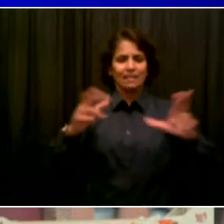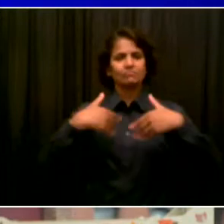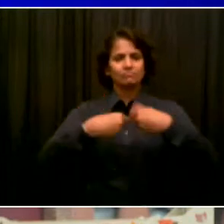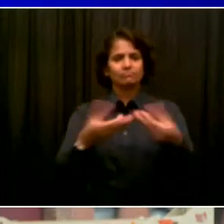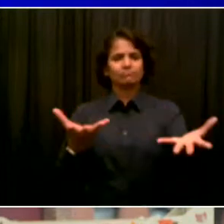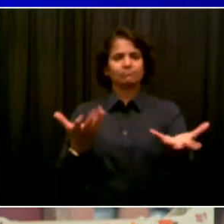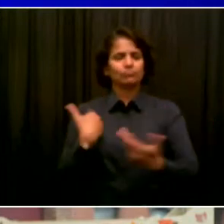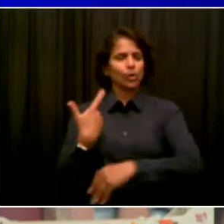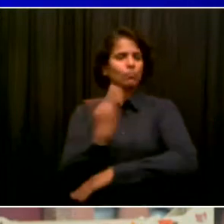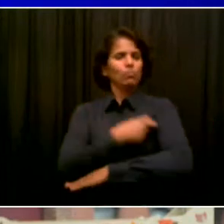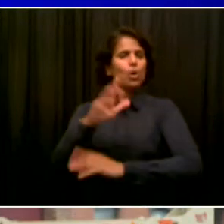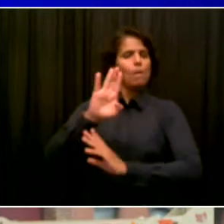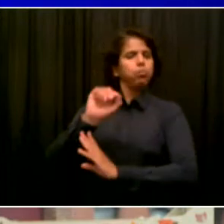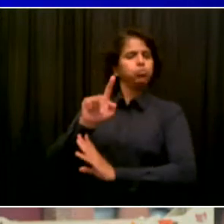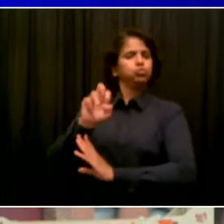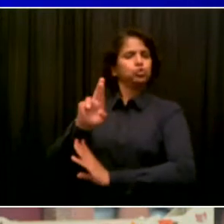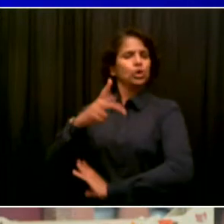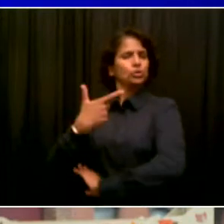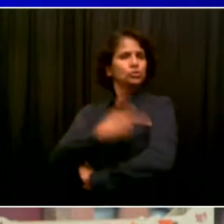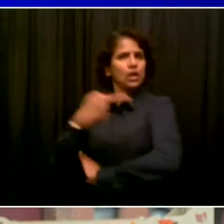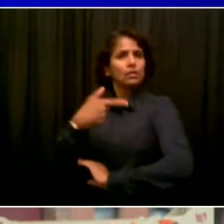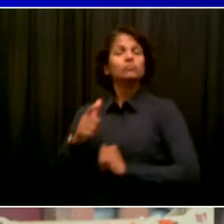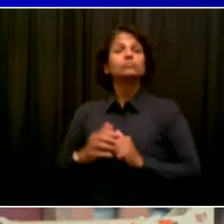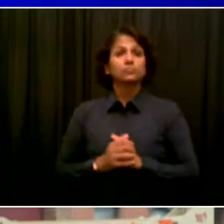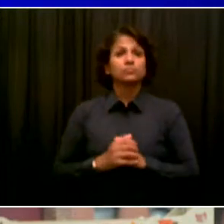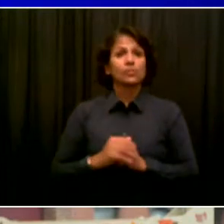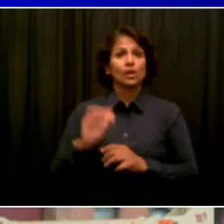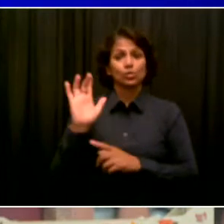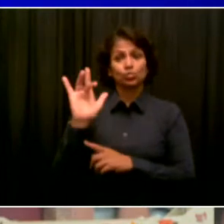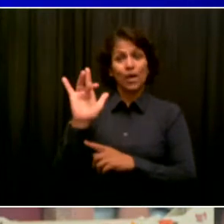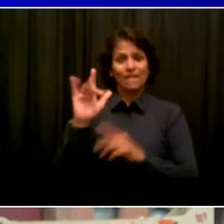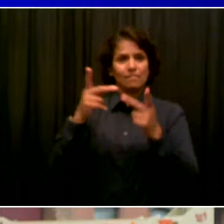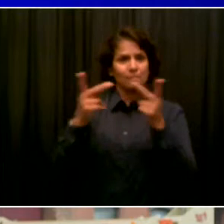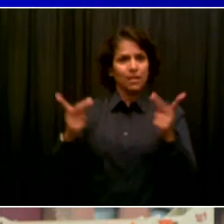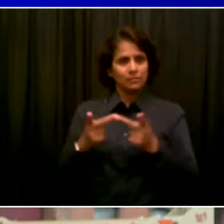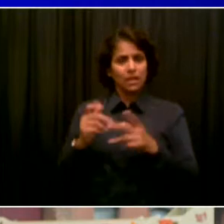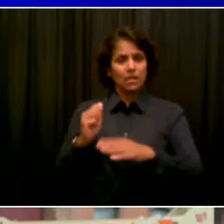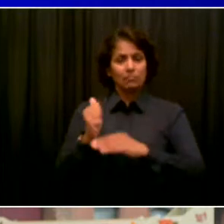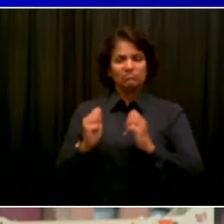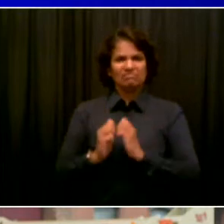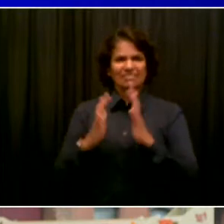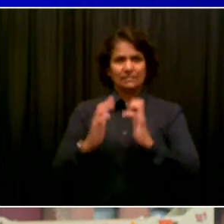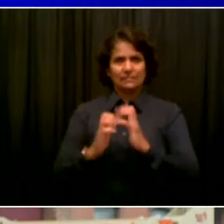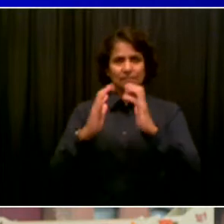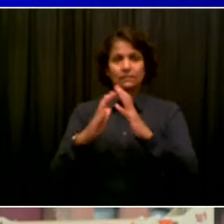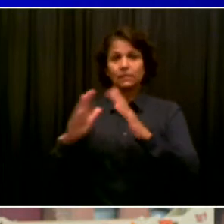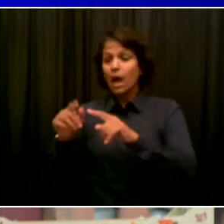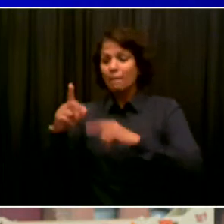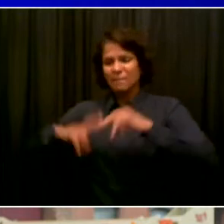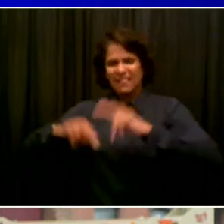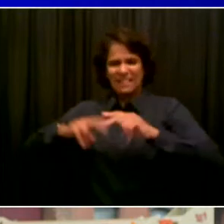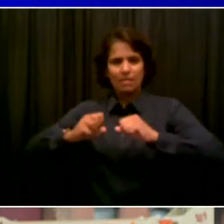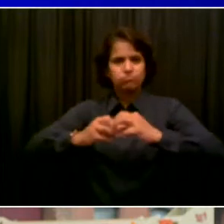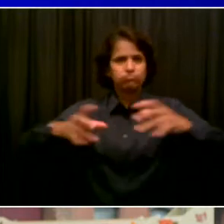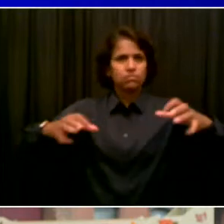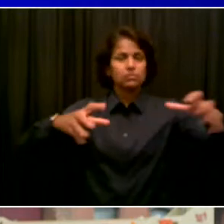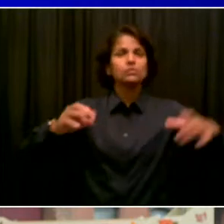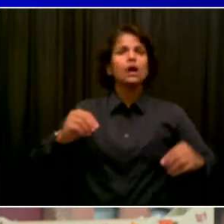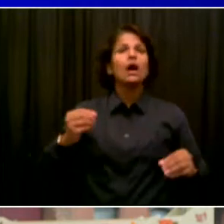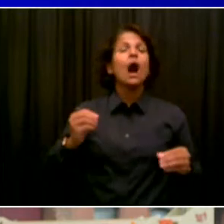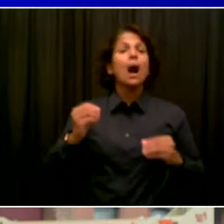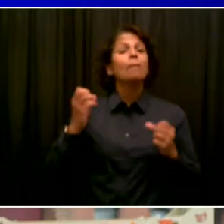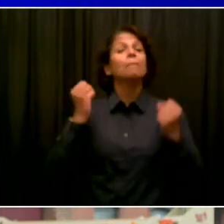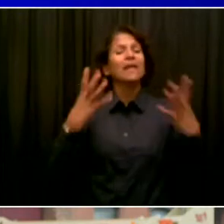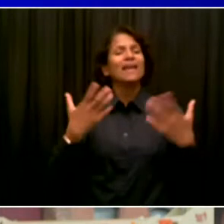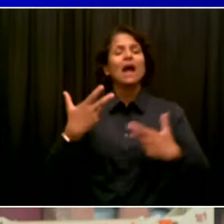to have a variety of special outreach events to reach people who need those boosters. There'll be weekend booster shot events.